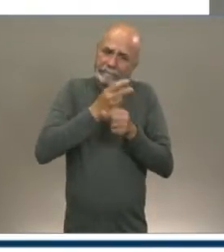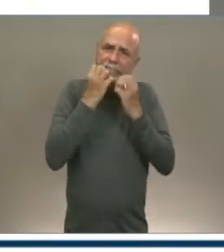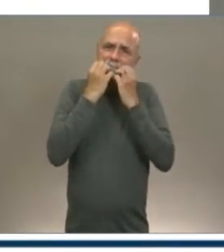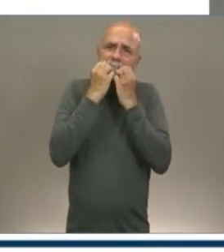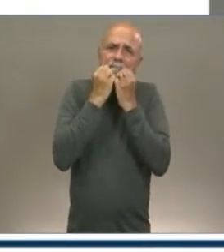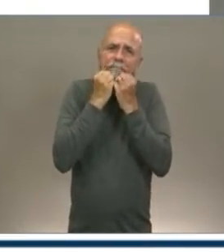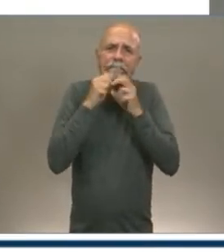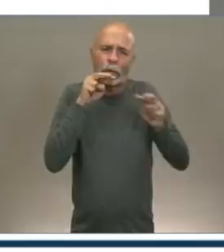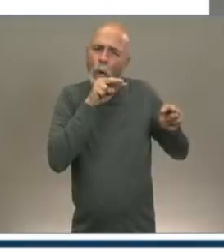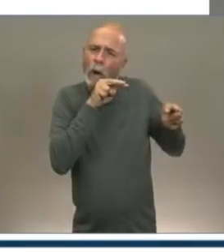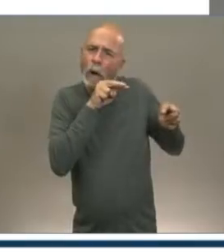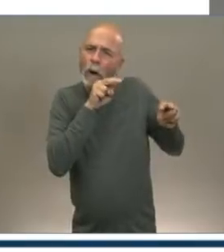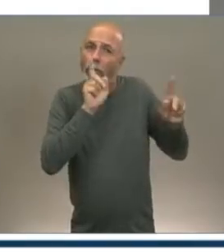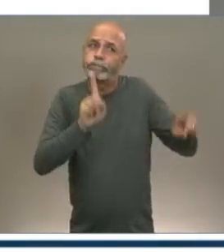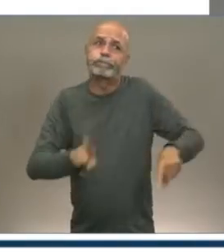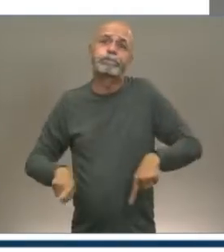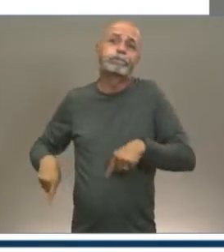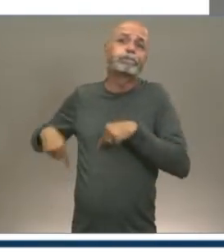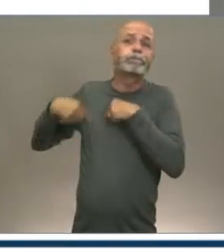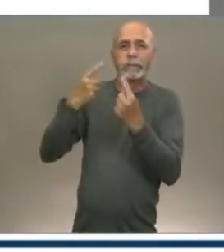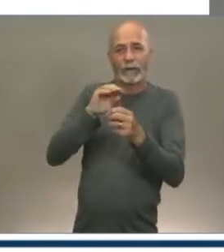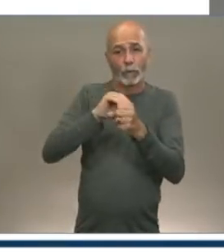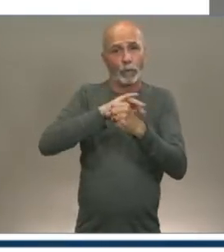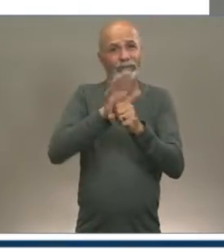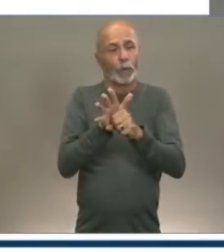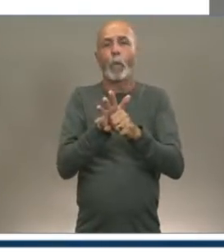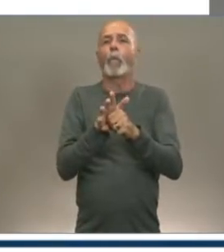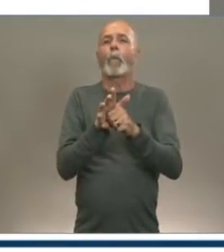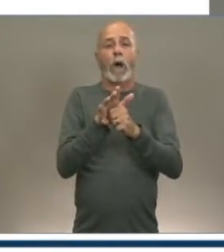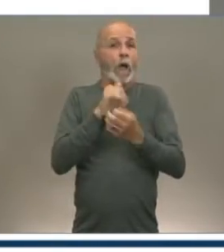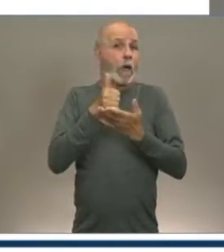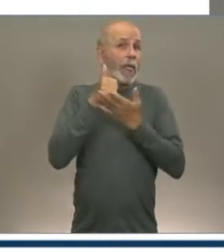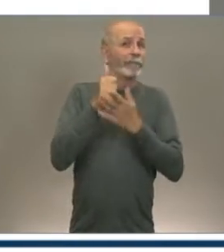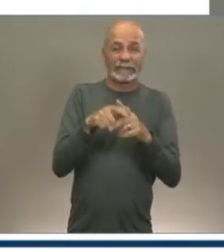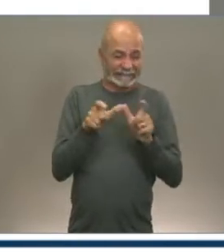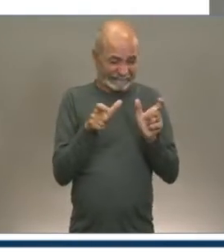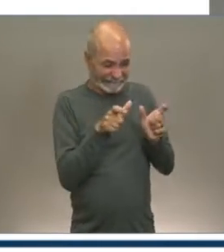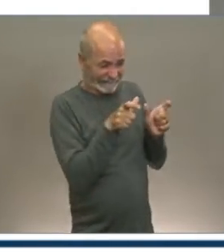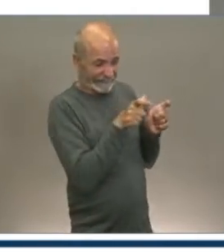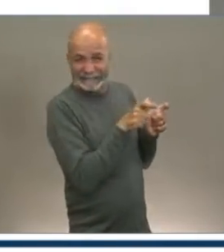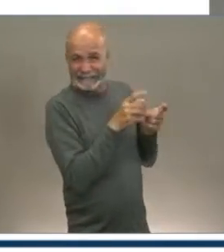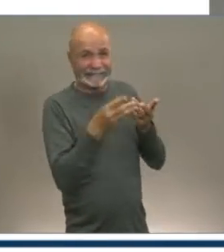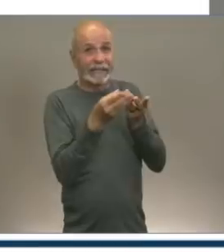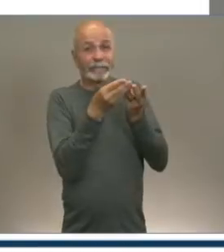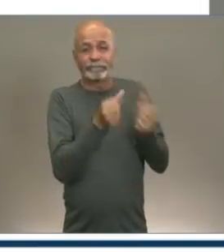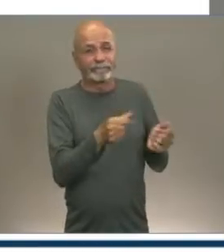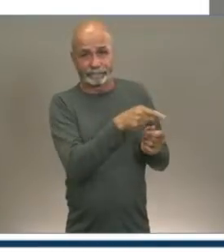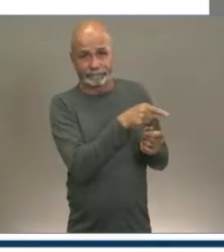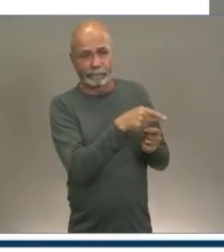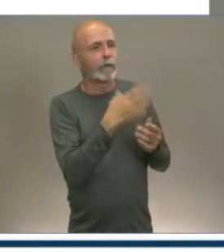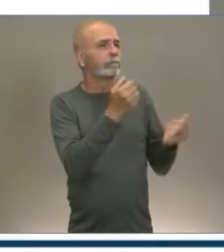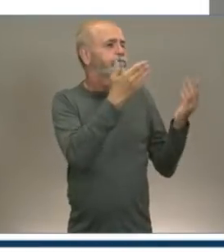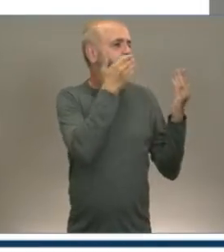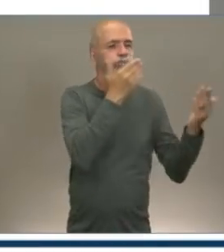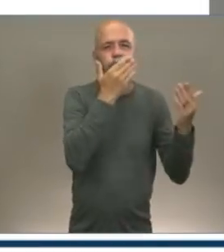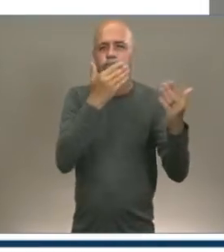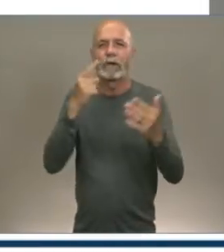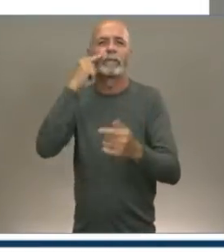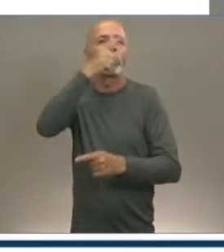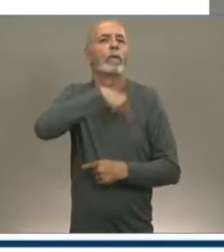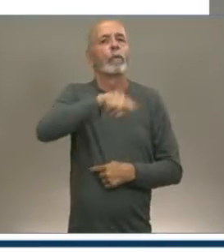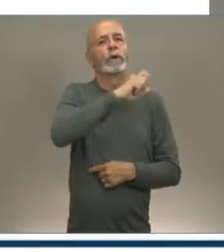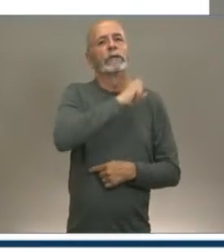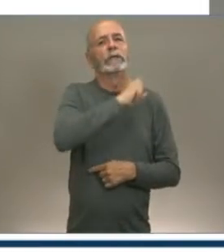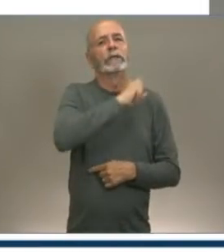throughout the pandemic and helping to reduce the spread of COVID-19 in our facilities. So once again, thank you to all long-term care